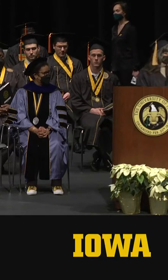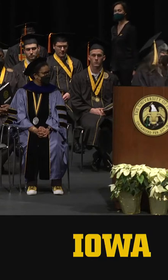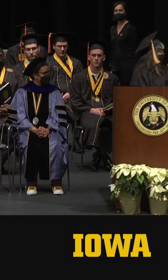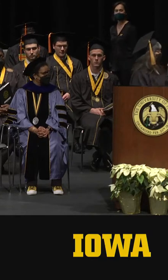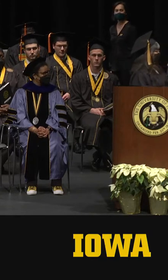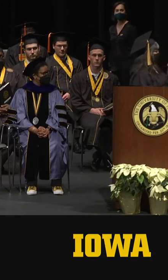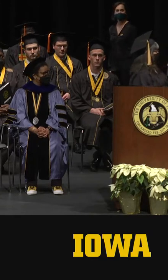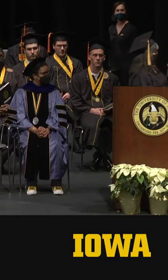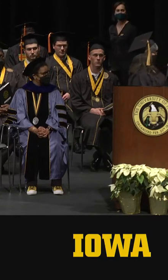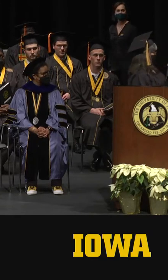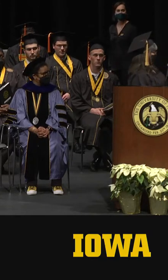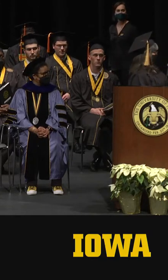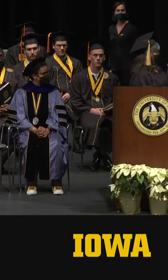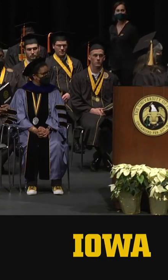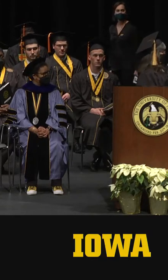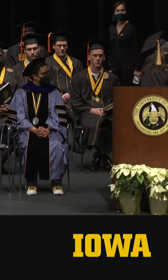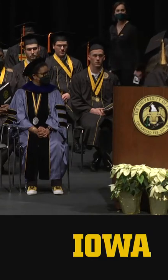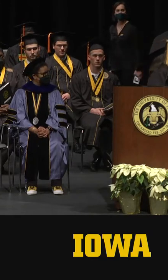engineering.